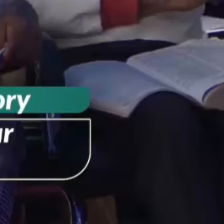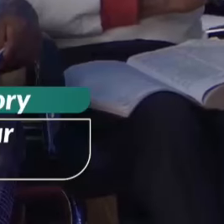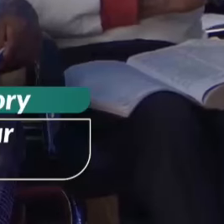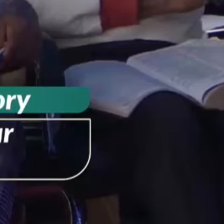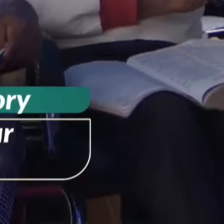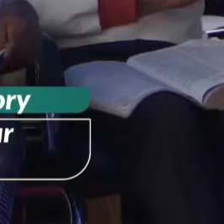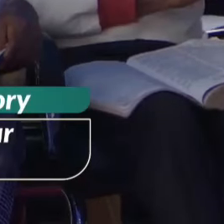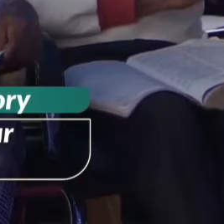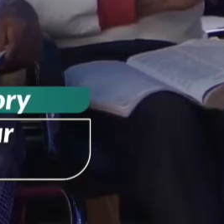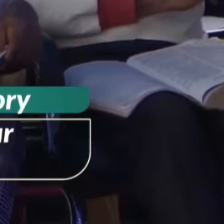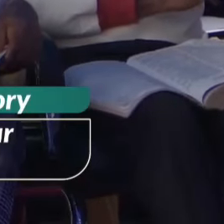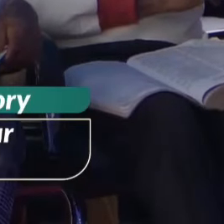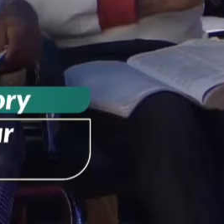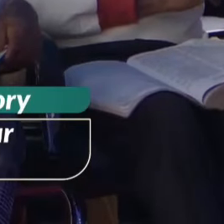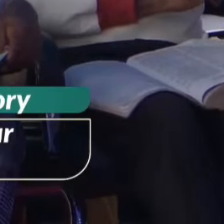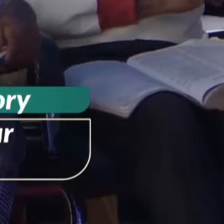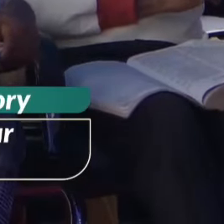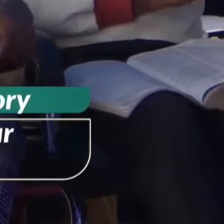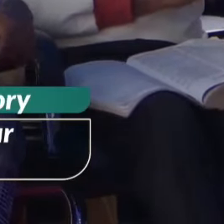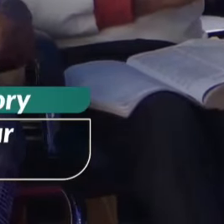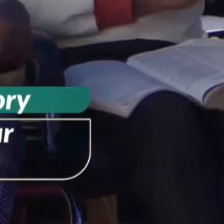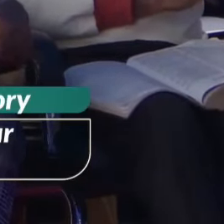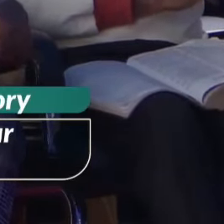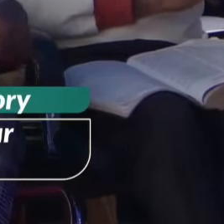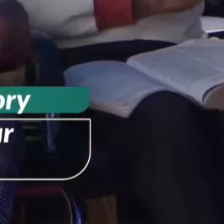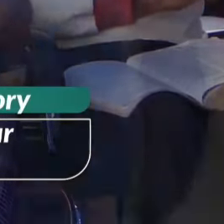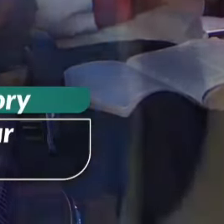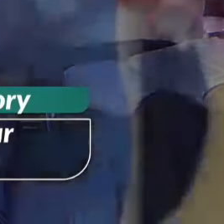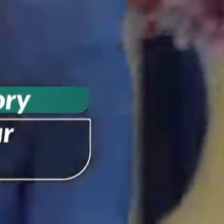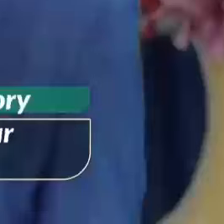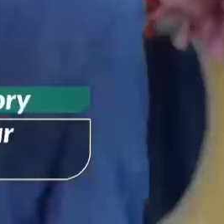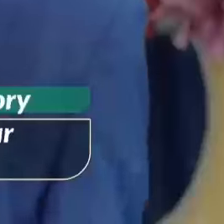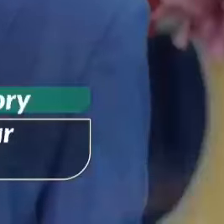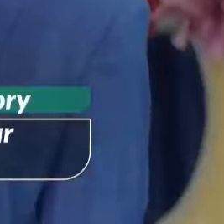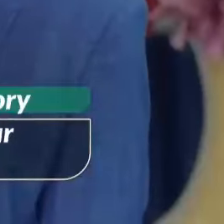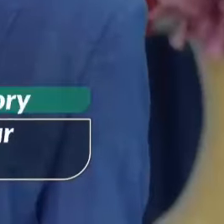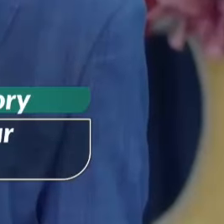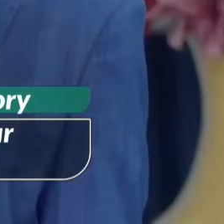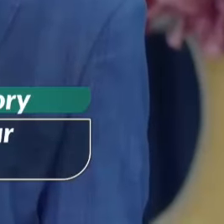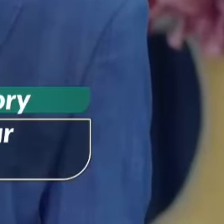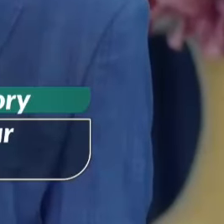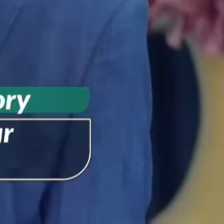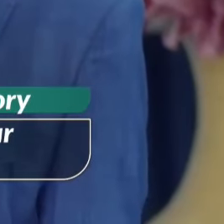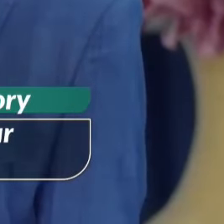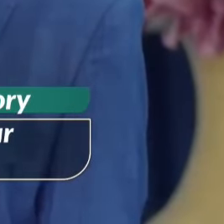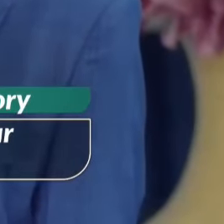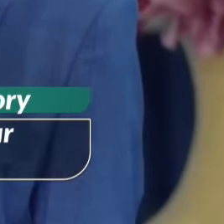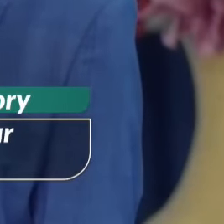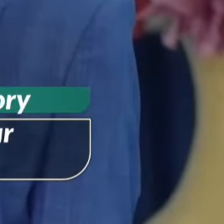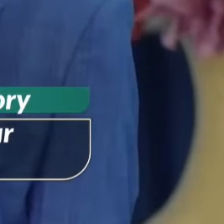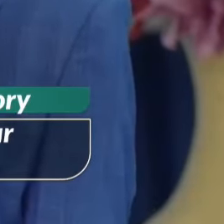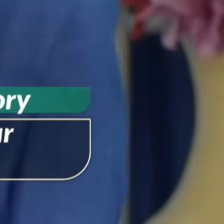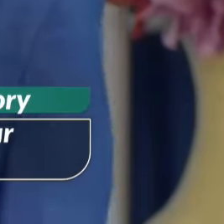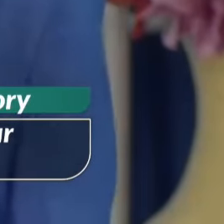can almost see, as we look at open heavens, your mansion over there. Final